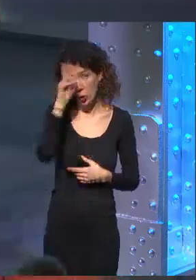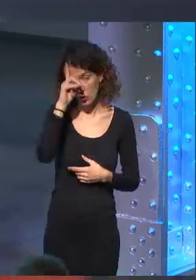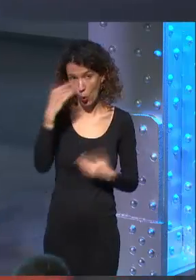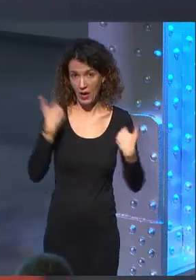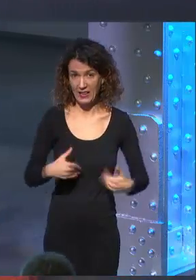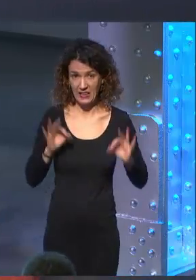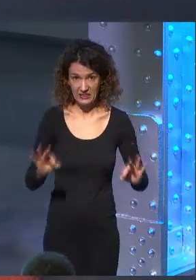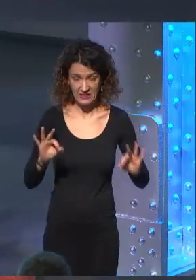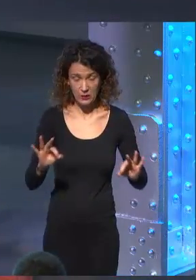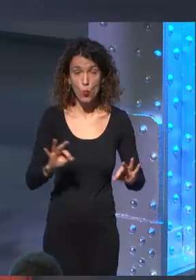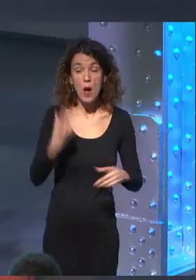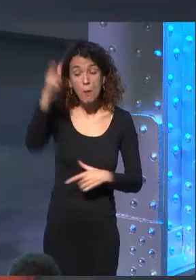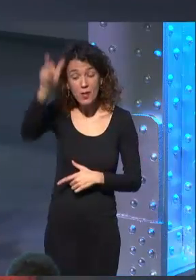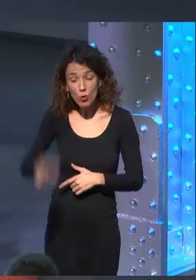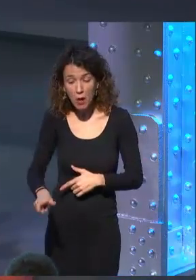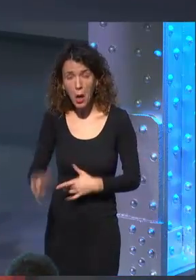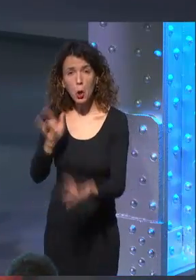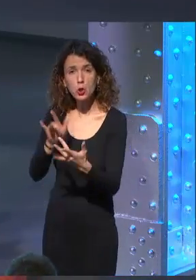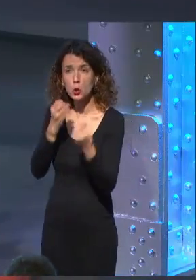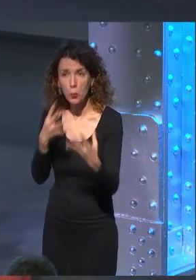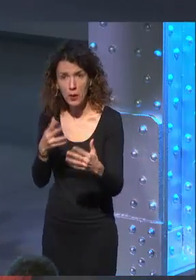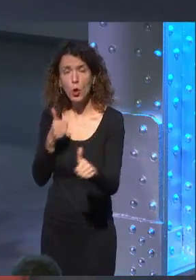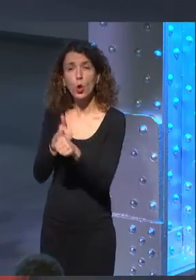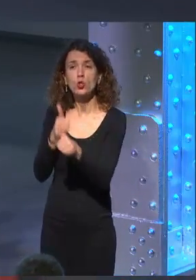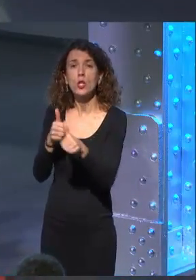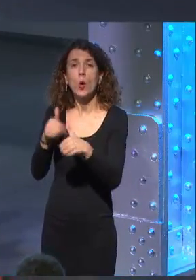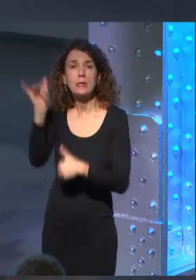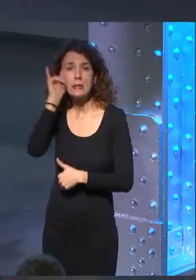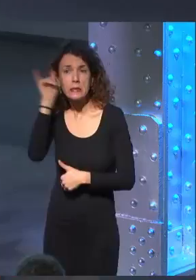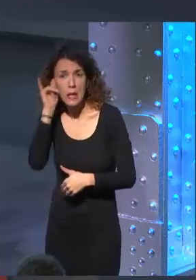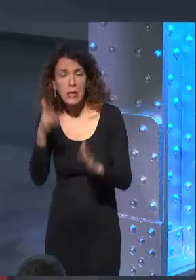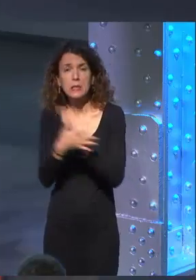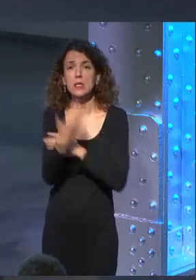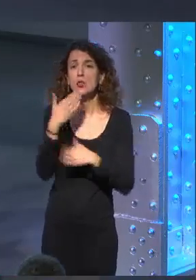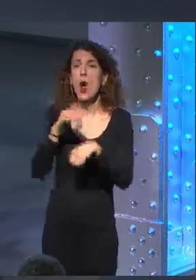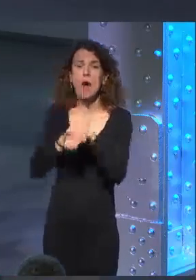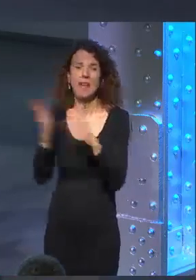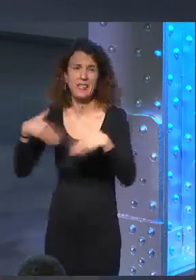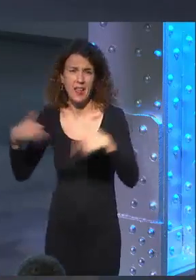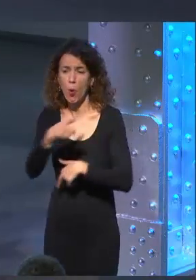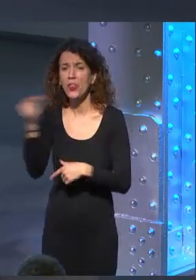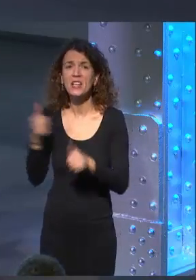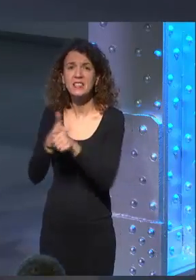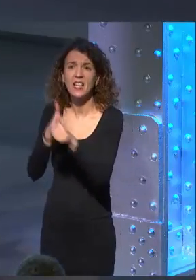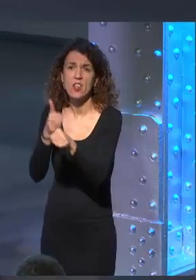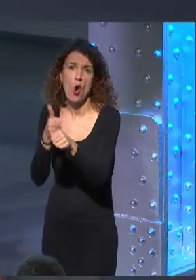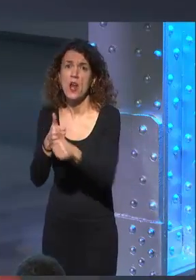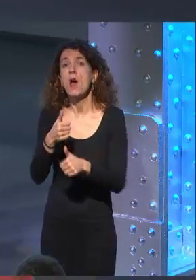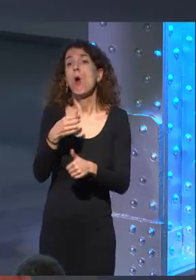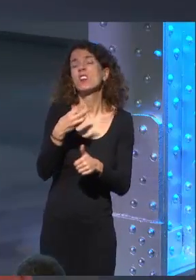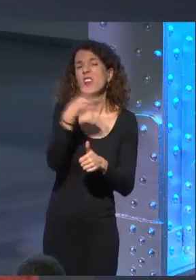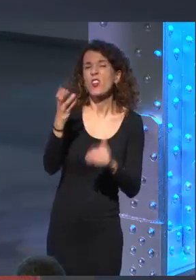gosh. Well, I don't know whether it's because I'm this way, but if I meet someone and I get along with this